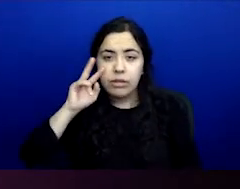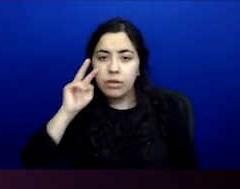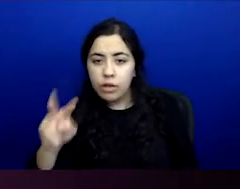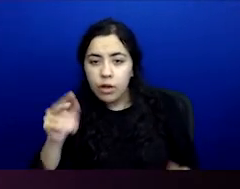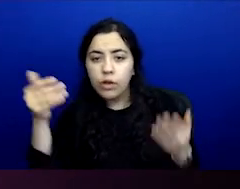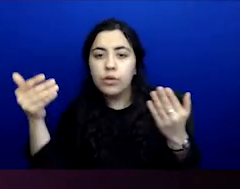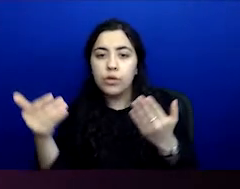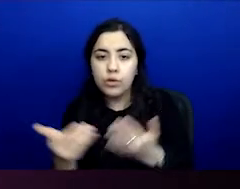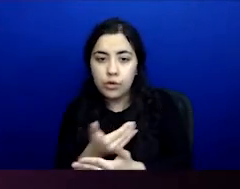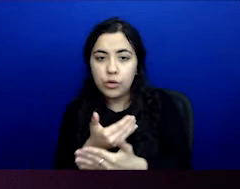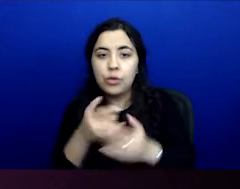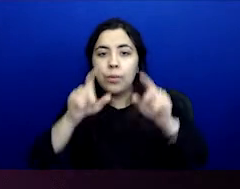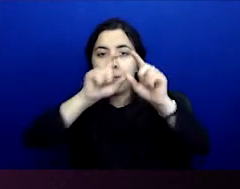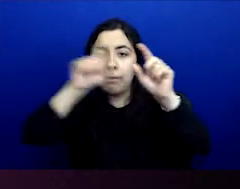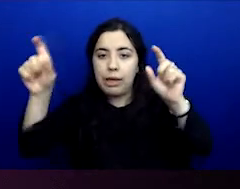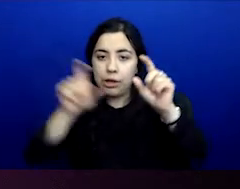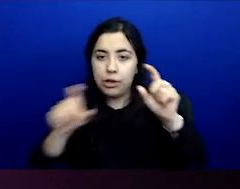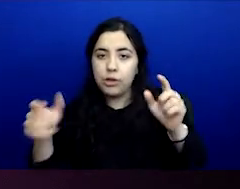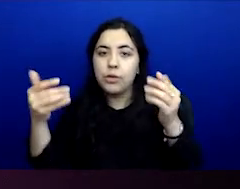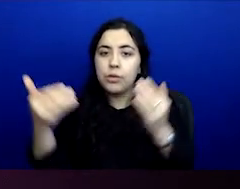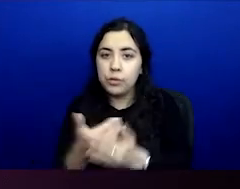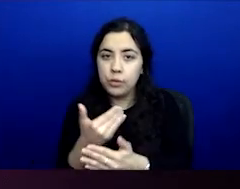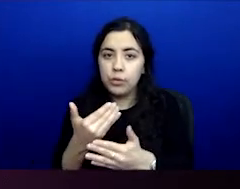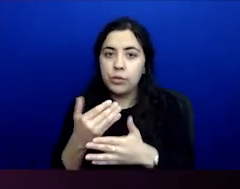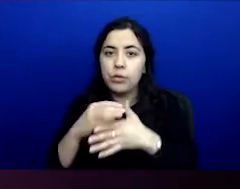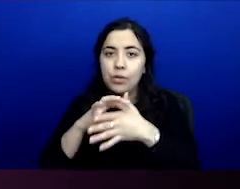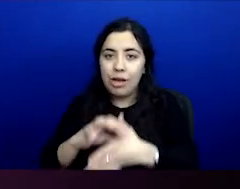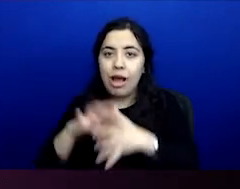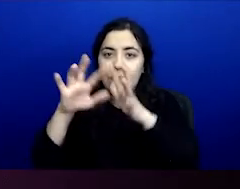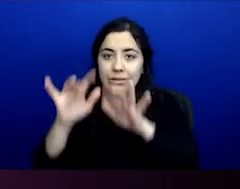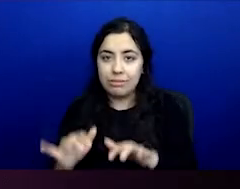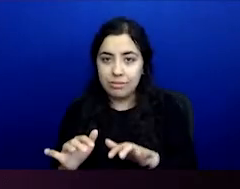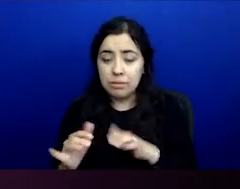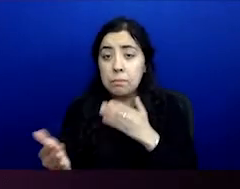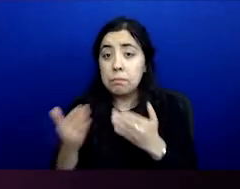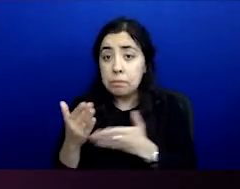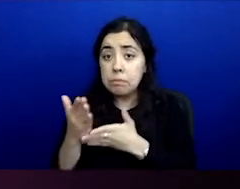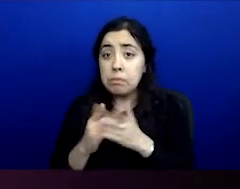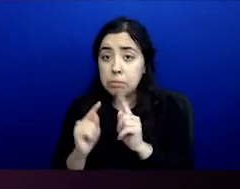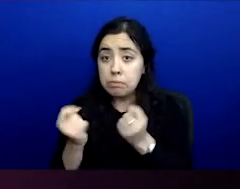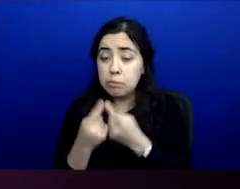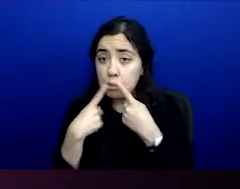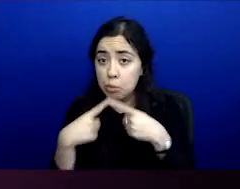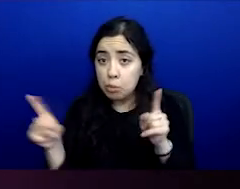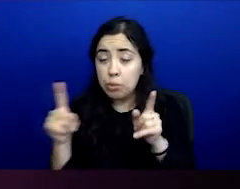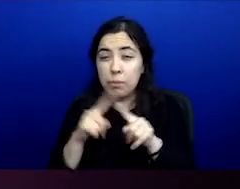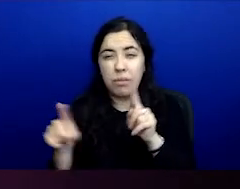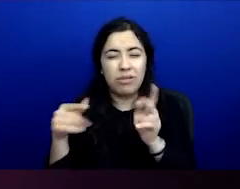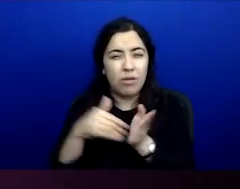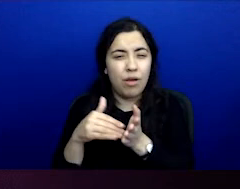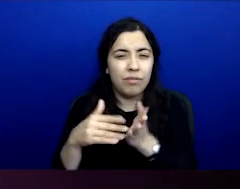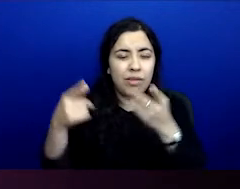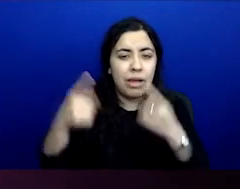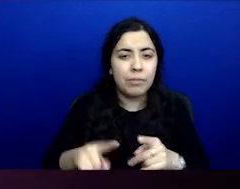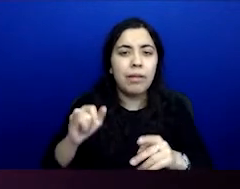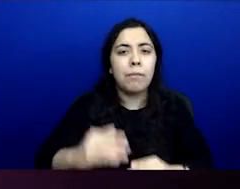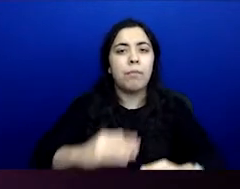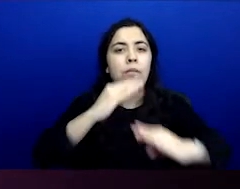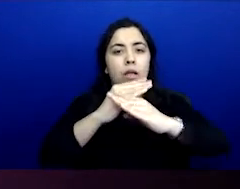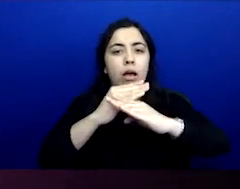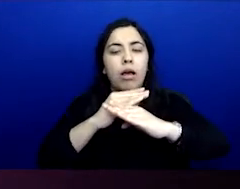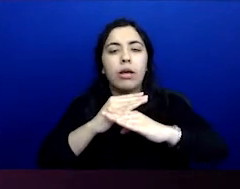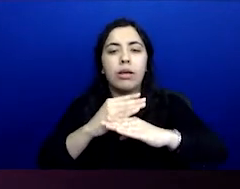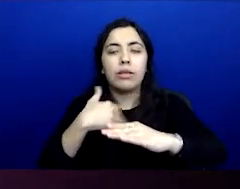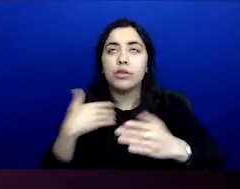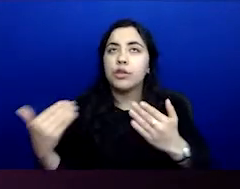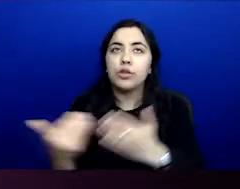a completely new banner. Now, this might work for some teams, but often the blocker of it takes an entire